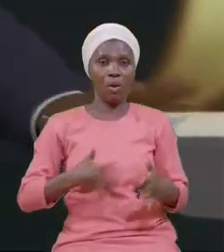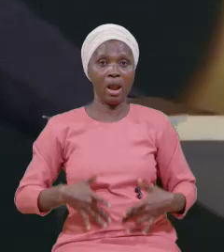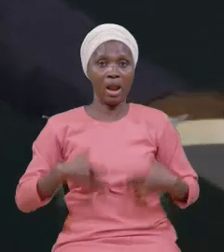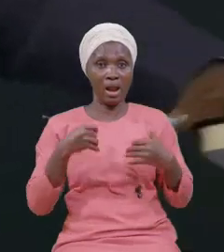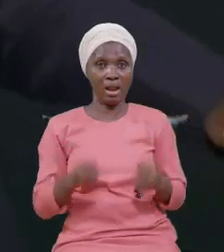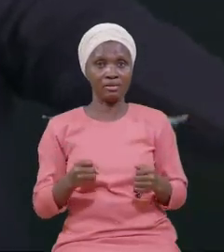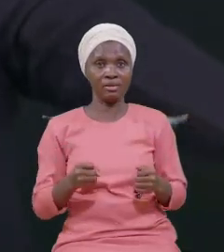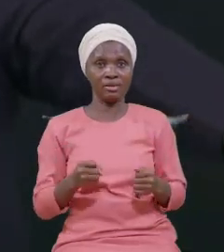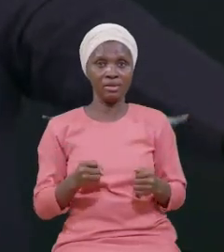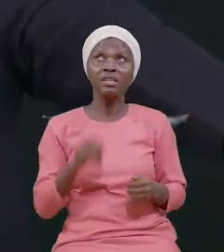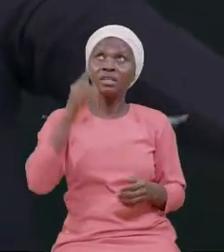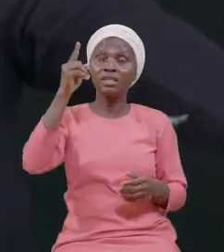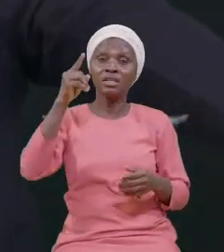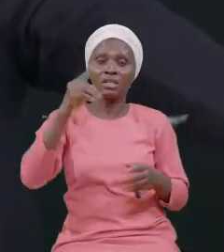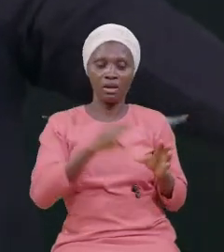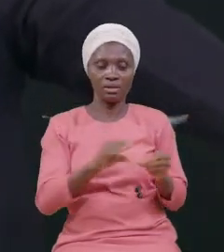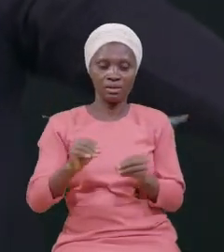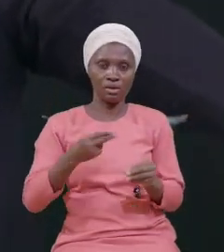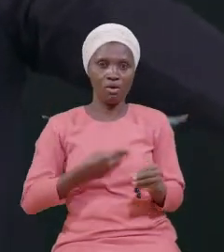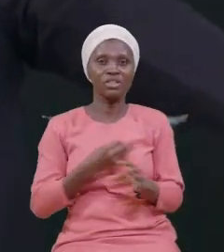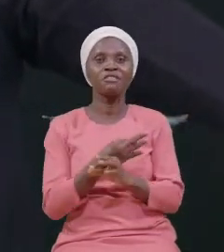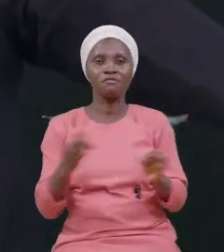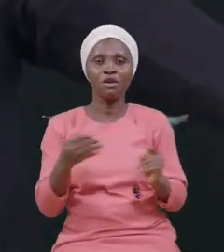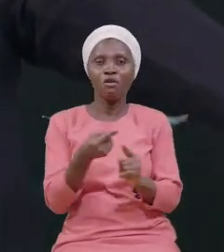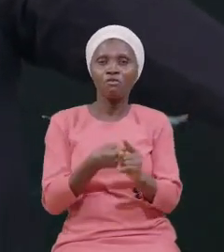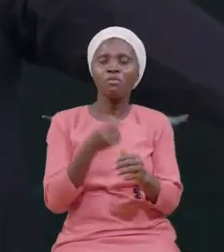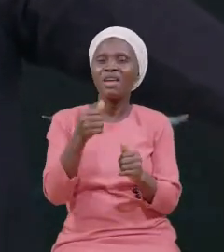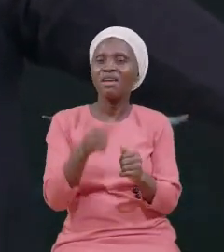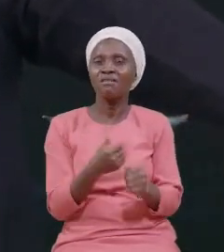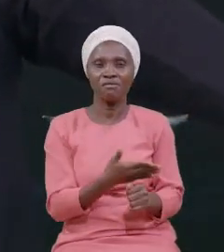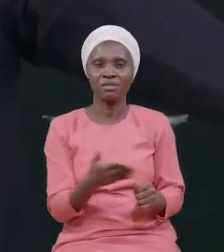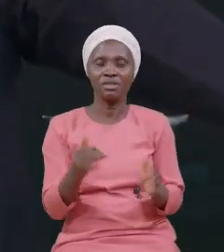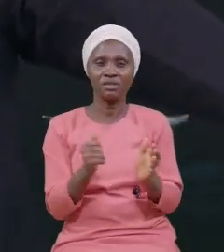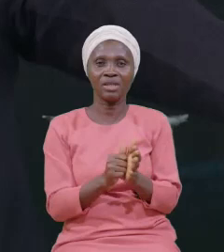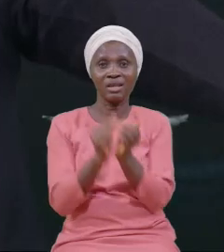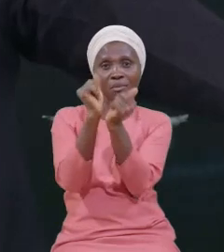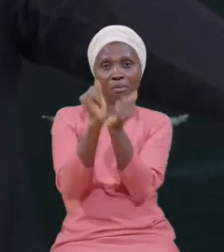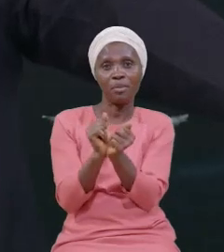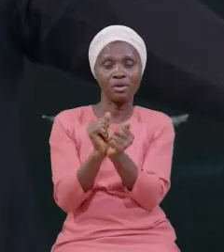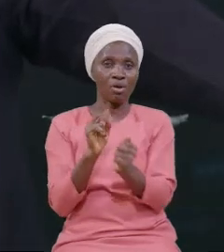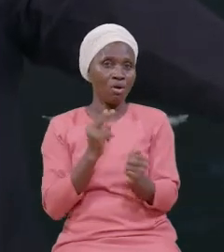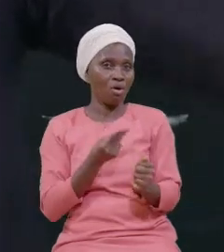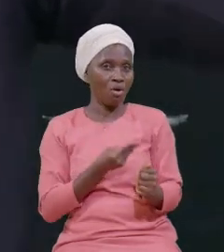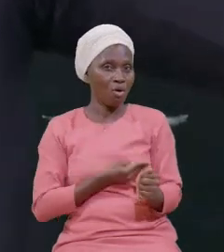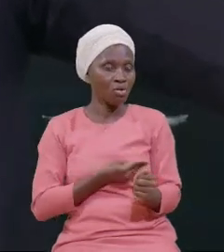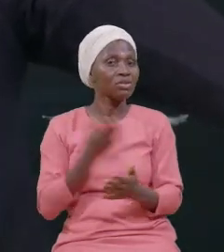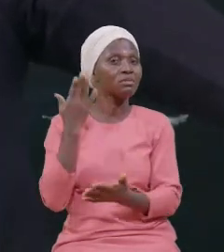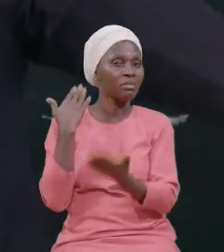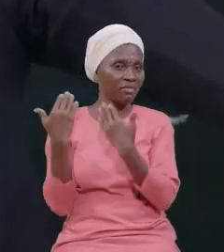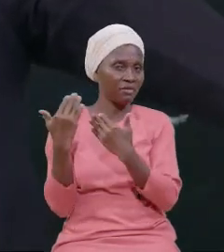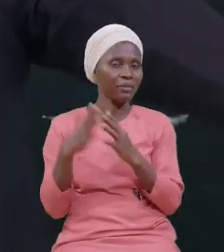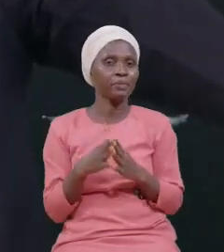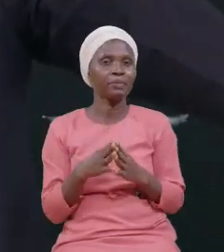sets us free from everything that had bound us in the past. In